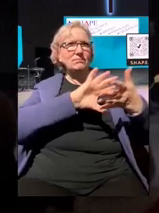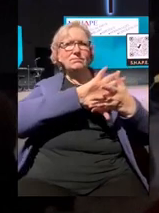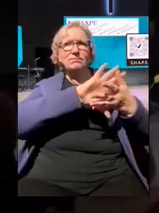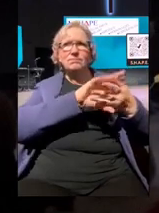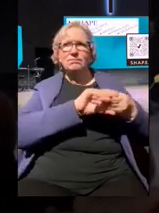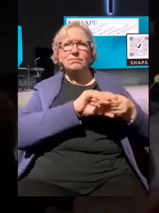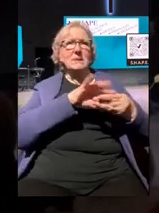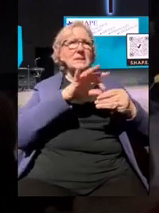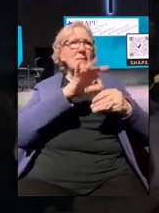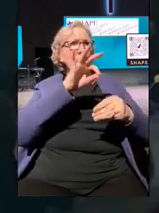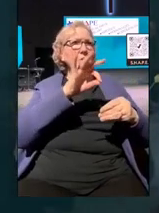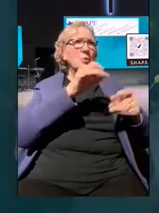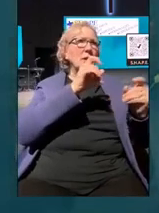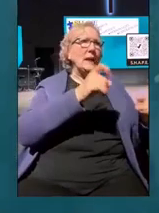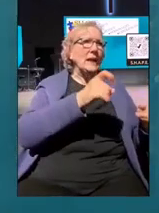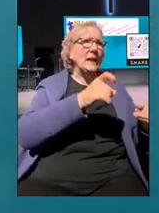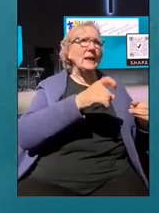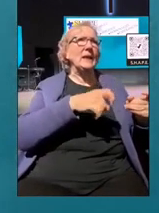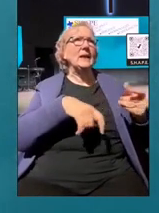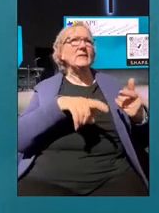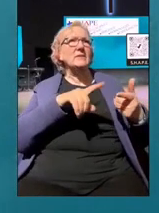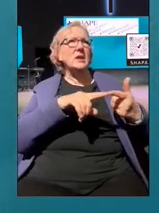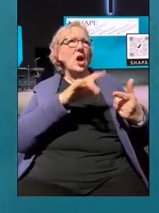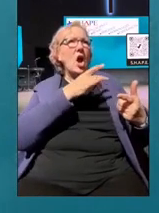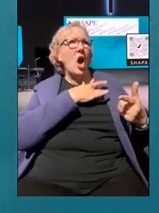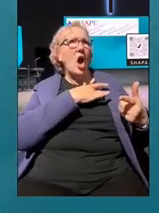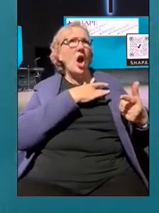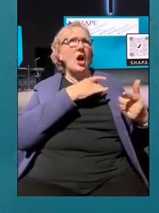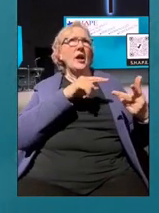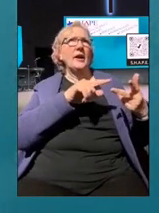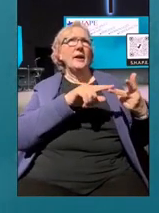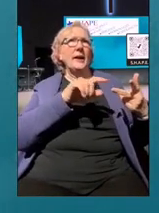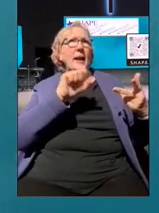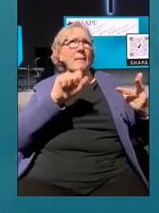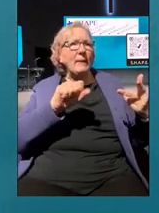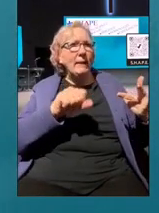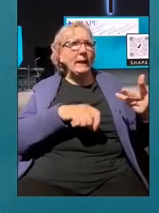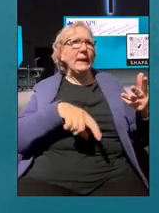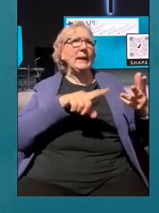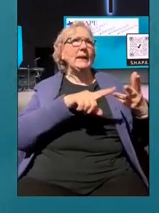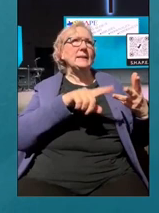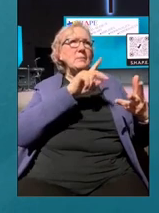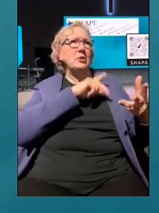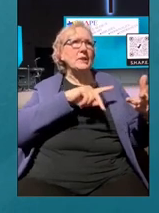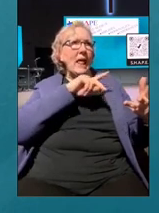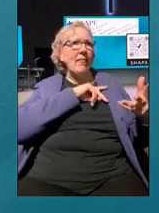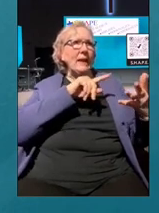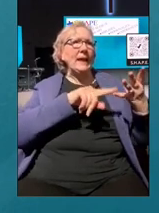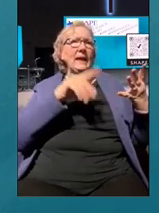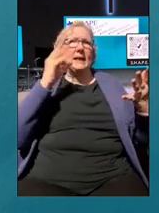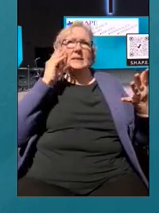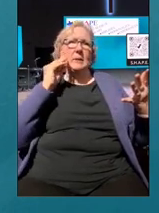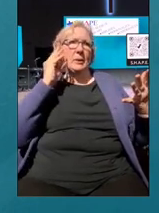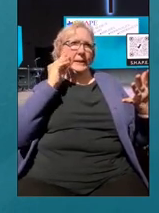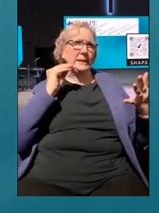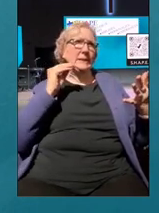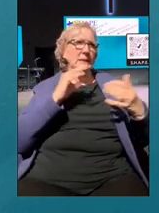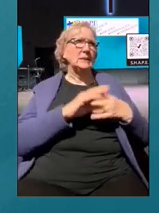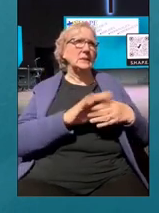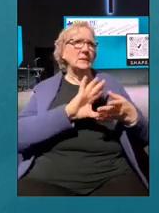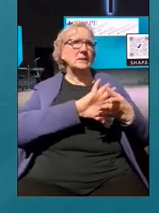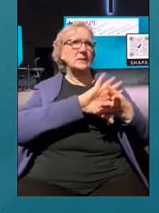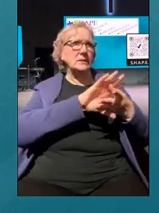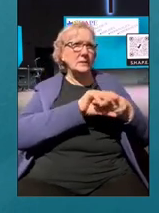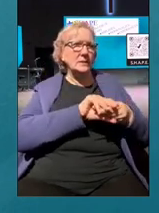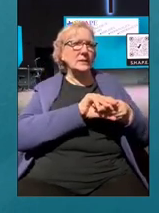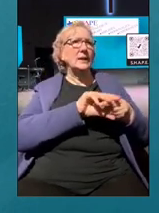gifts, heart, abilities, personality, and experience. And the SHAPE program